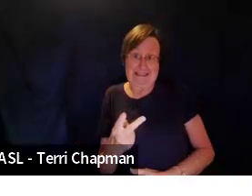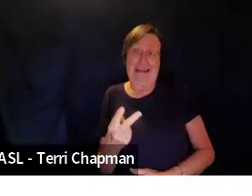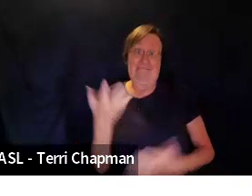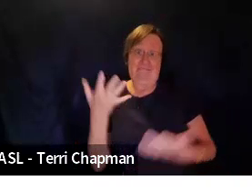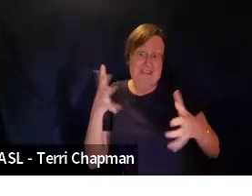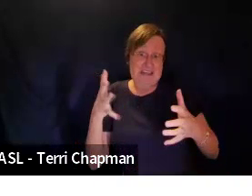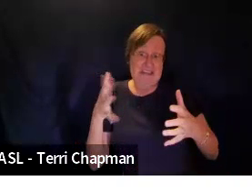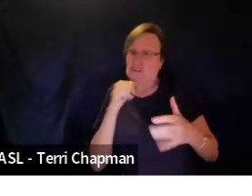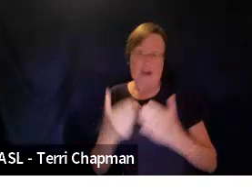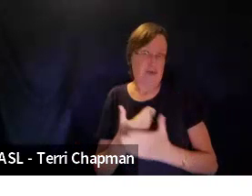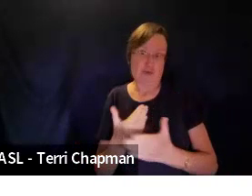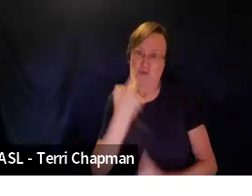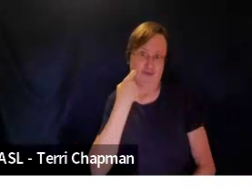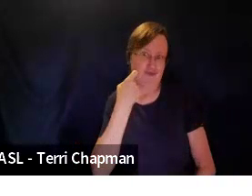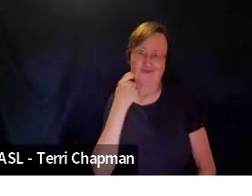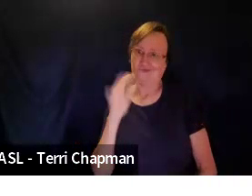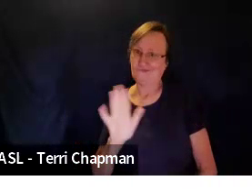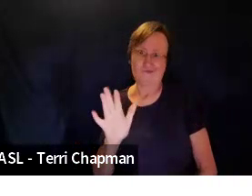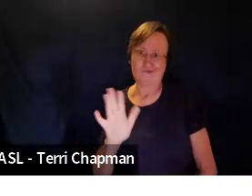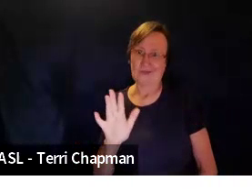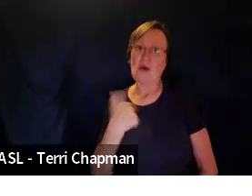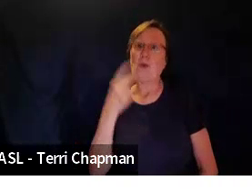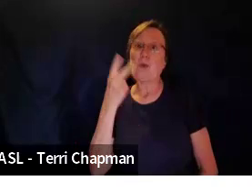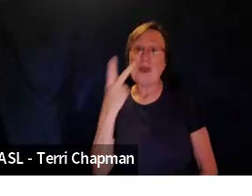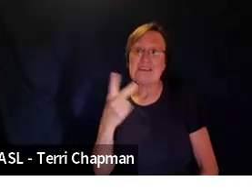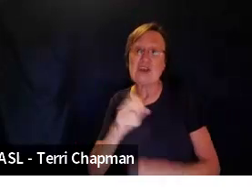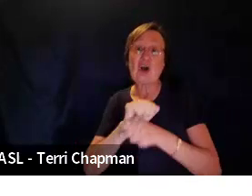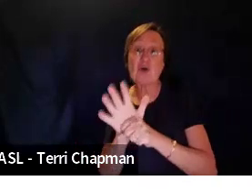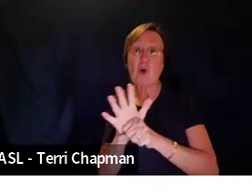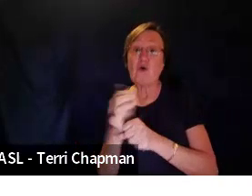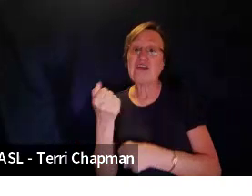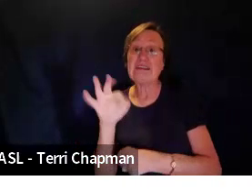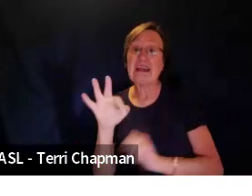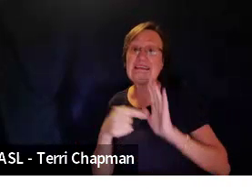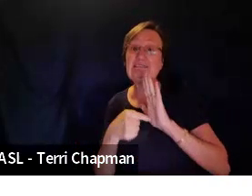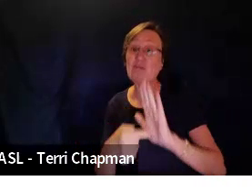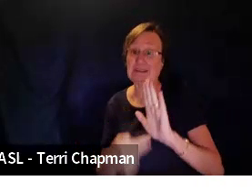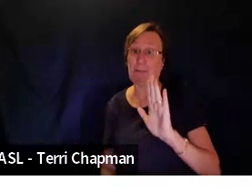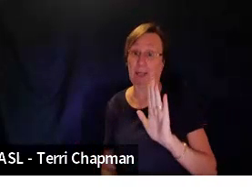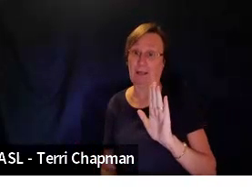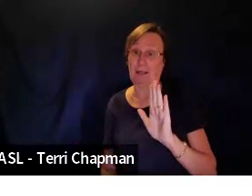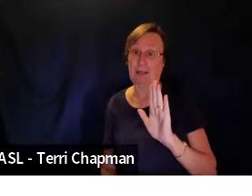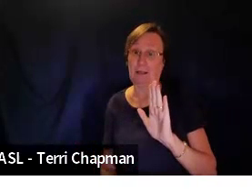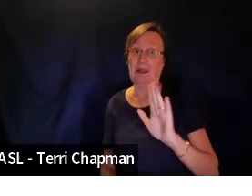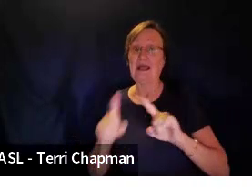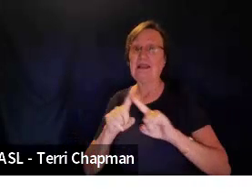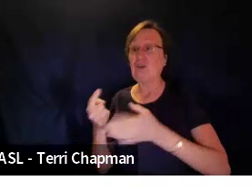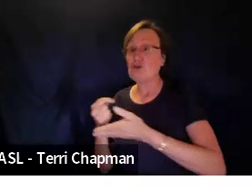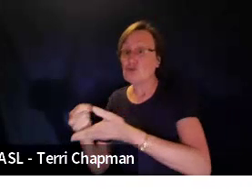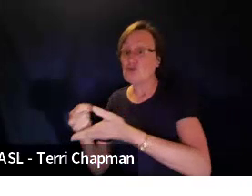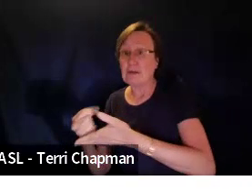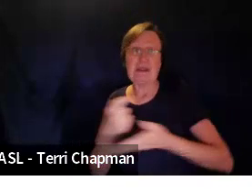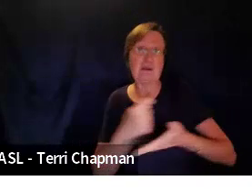new, right? So we saw this during COVID-19, for example, when different treatments were denied to people